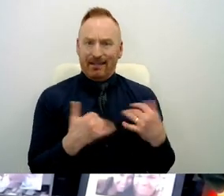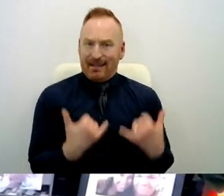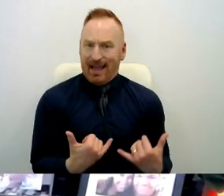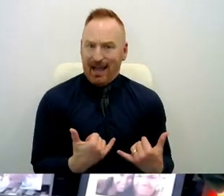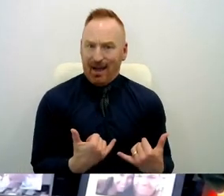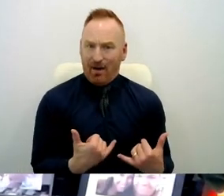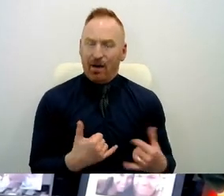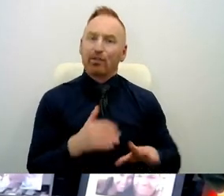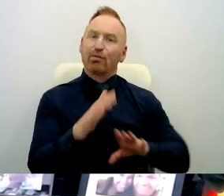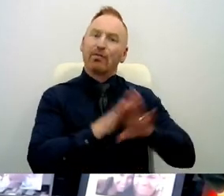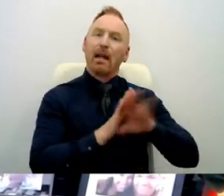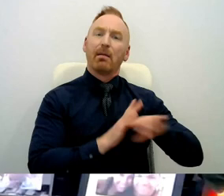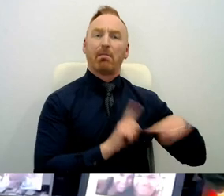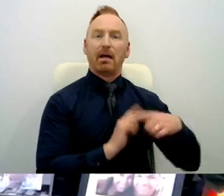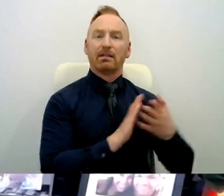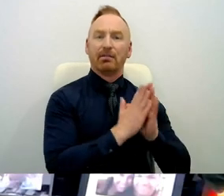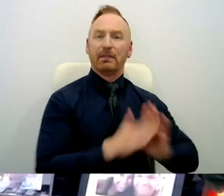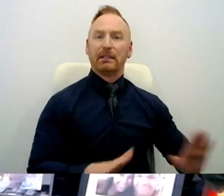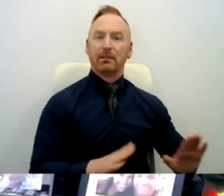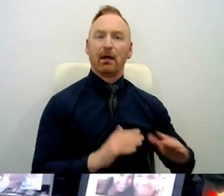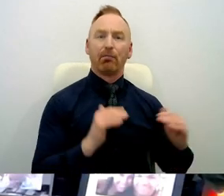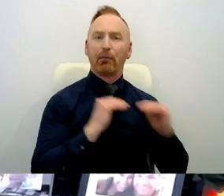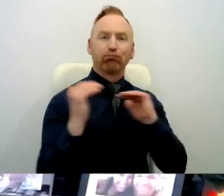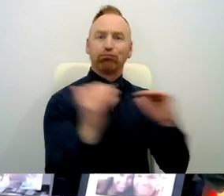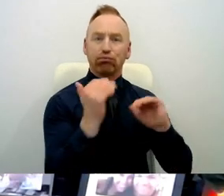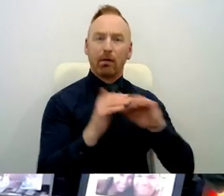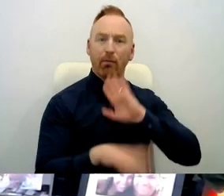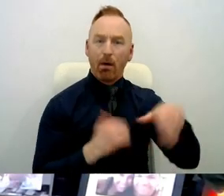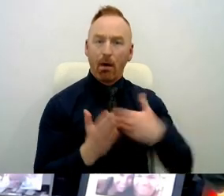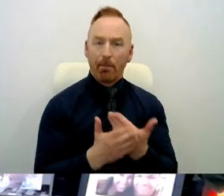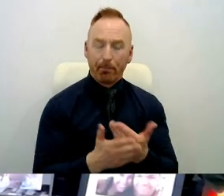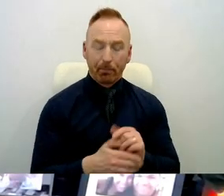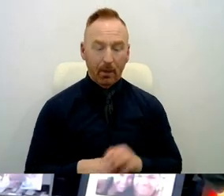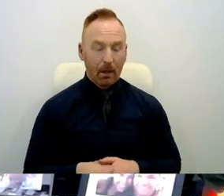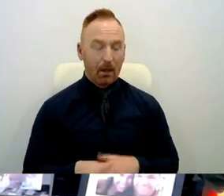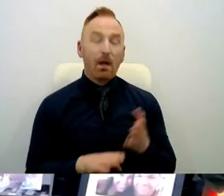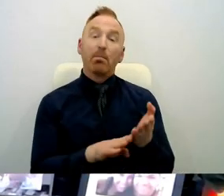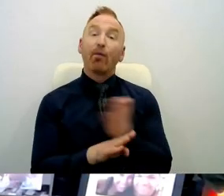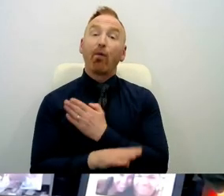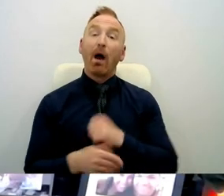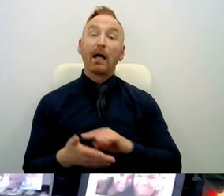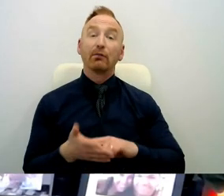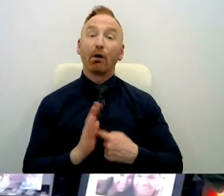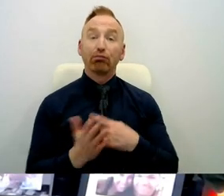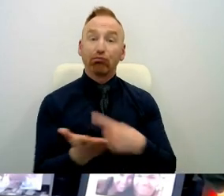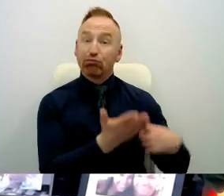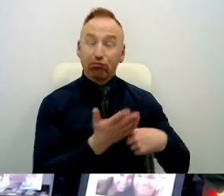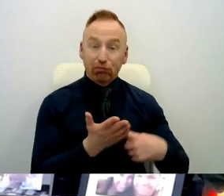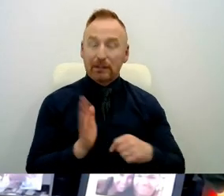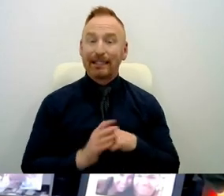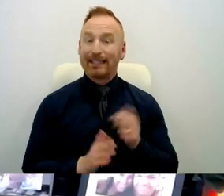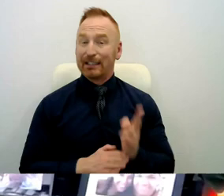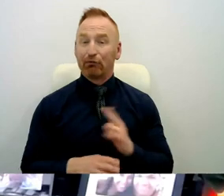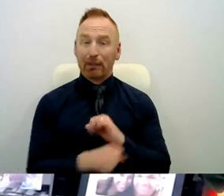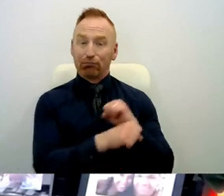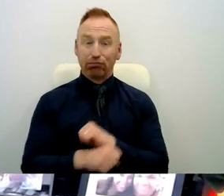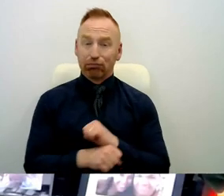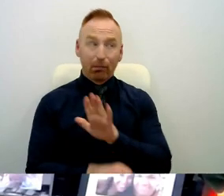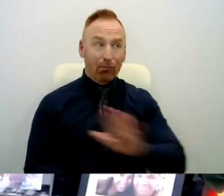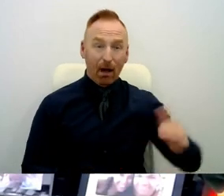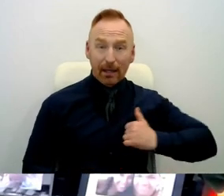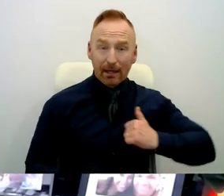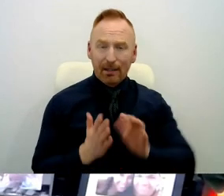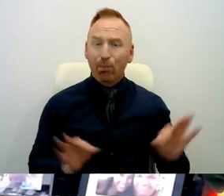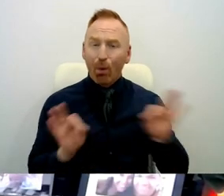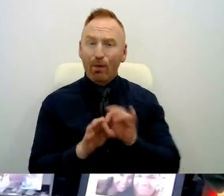creating a positive peace marked by the presence of justice for all. Before I start to talk about the history of enslavement in Canada, it's